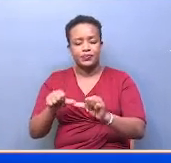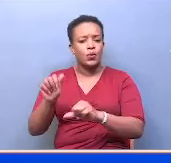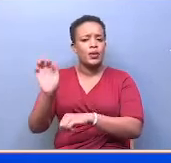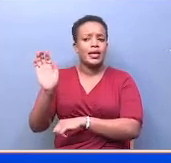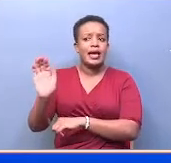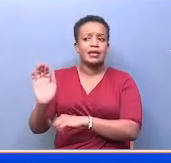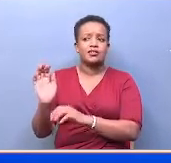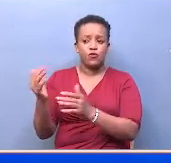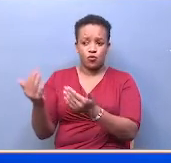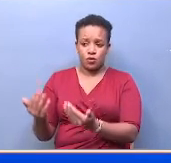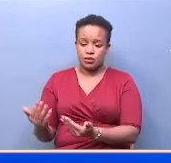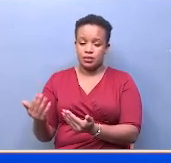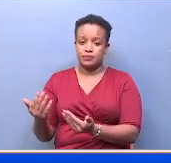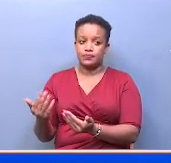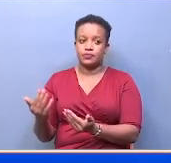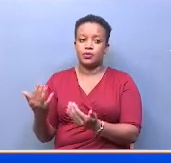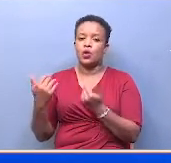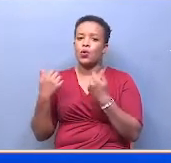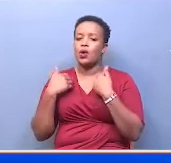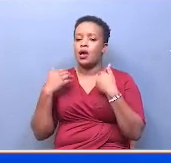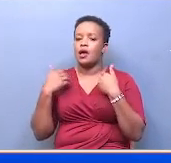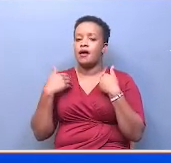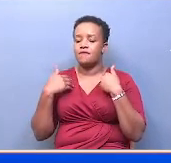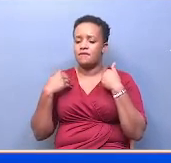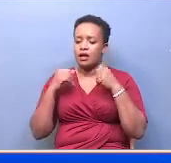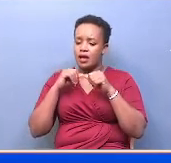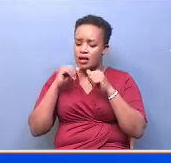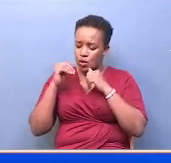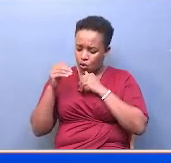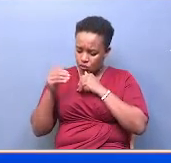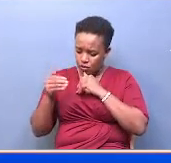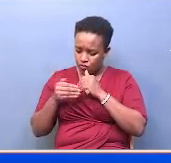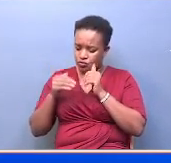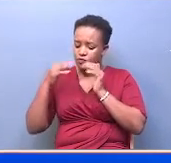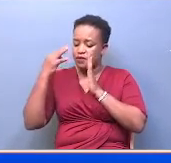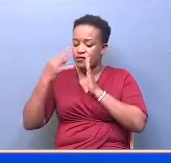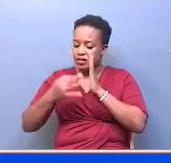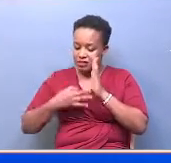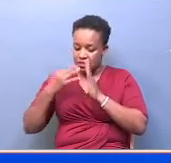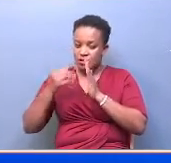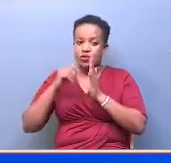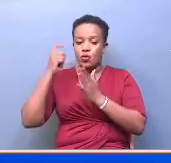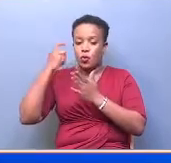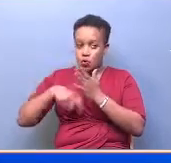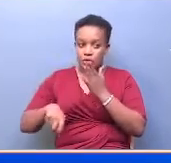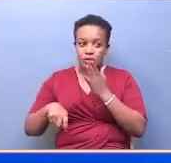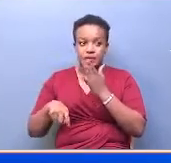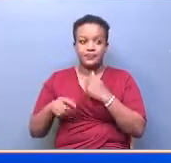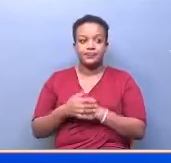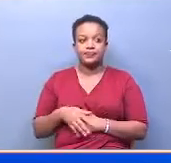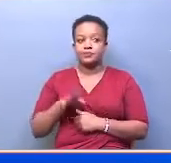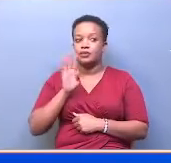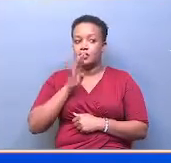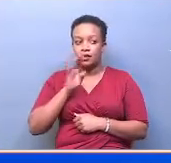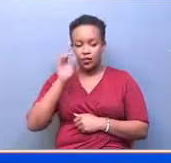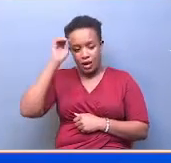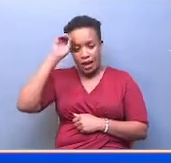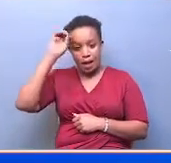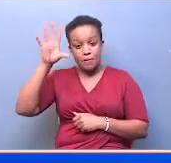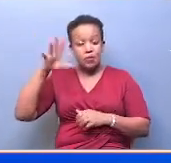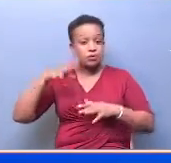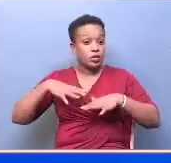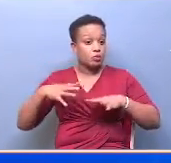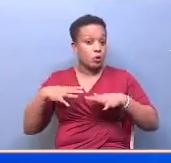asking for is close to the manufacturing price as much as possible. Speaking to Kiambu County residents at